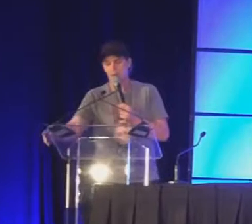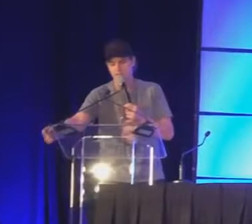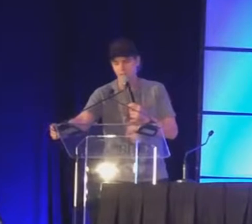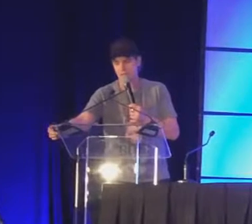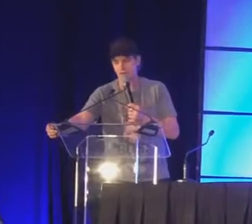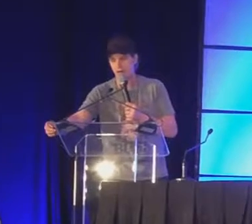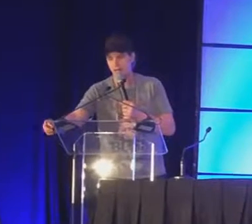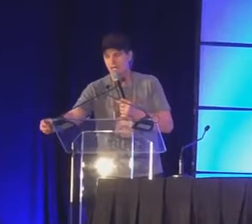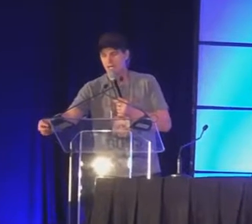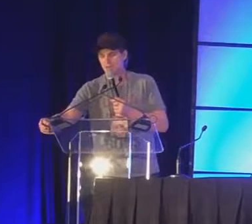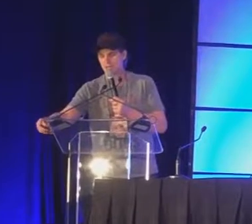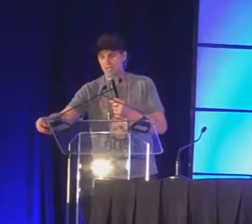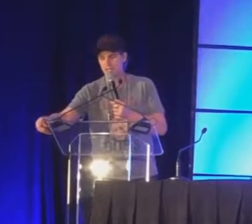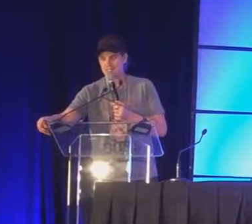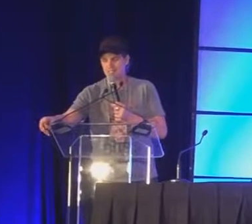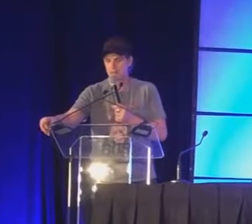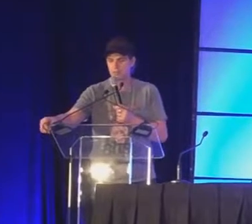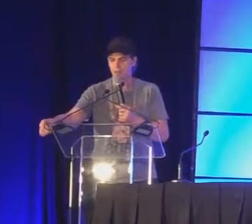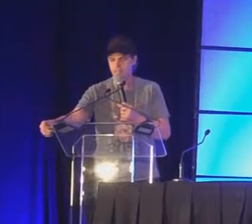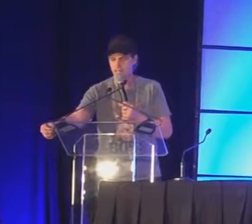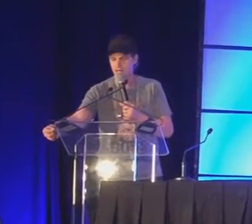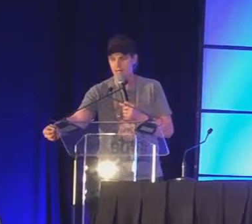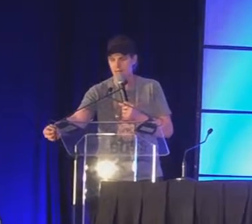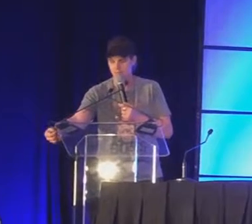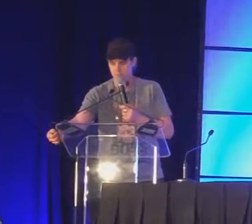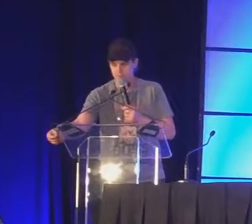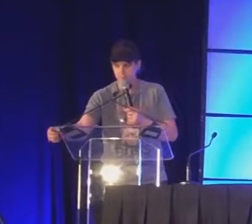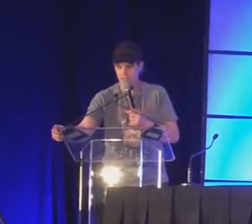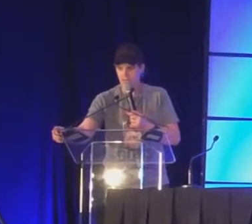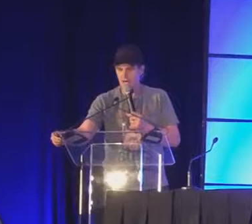upset her." But also later on, it was really nice at that point.